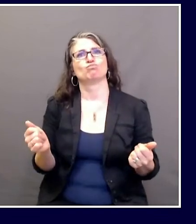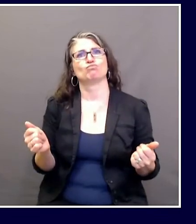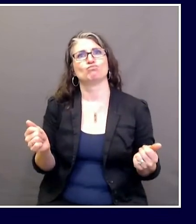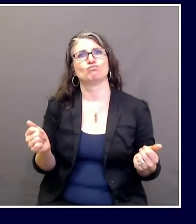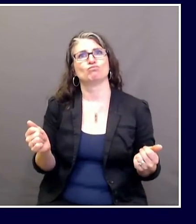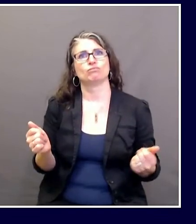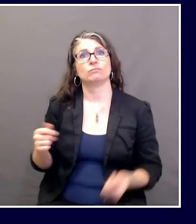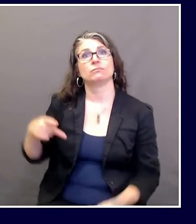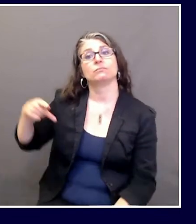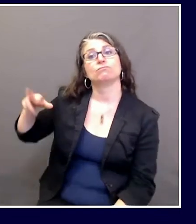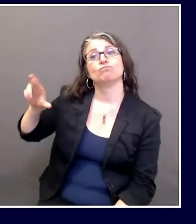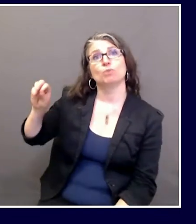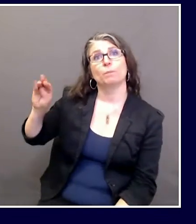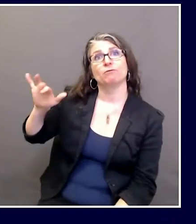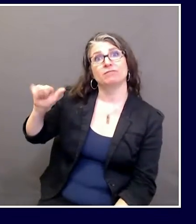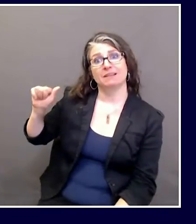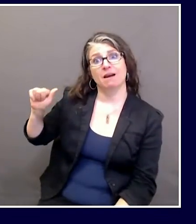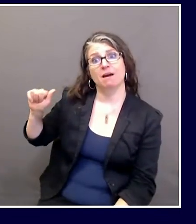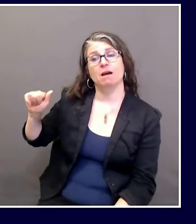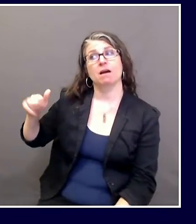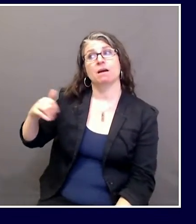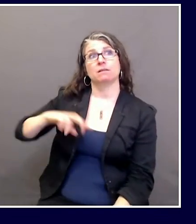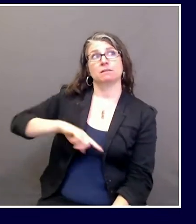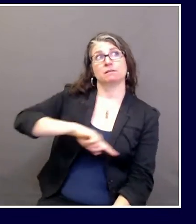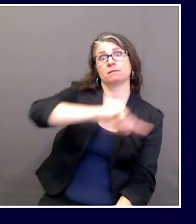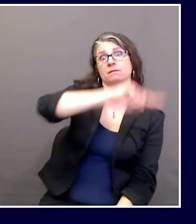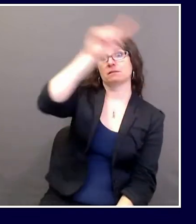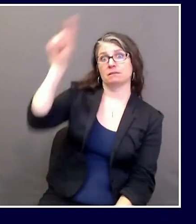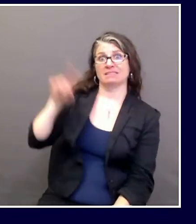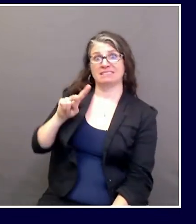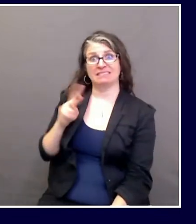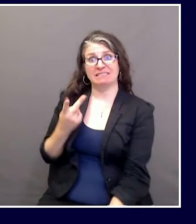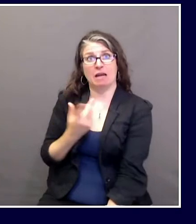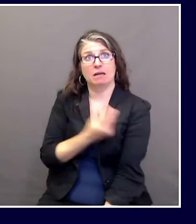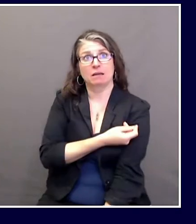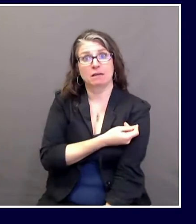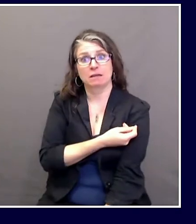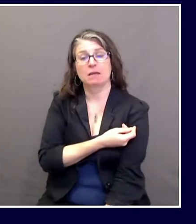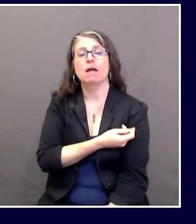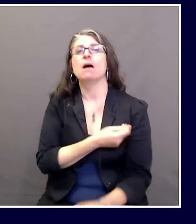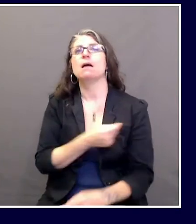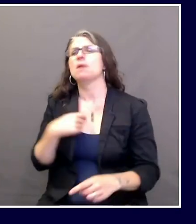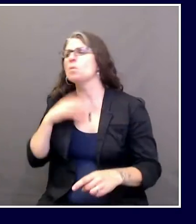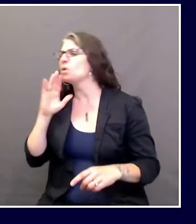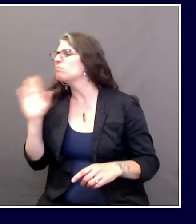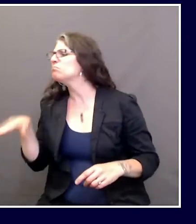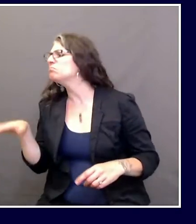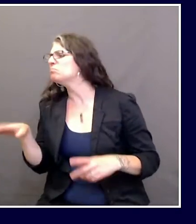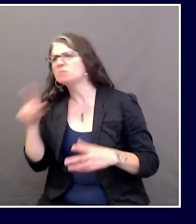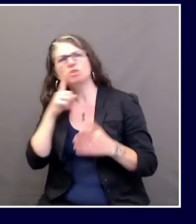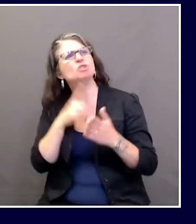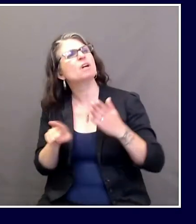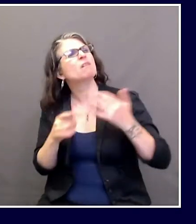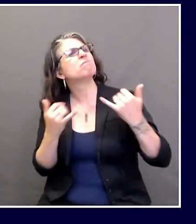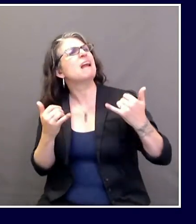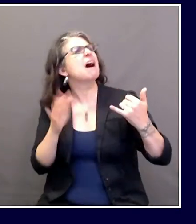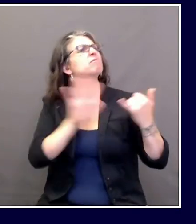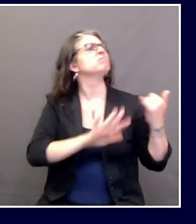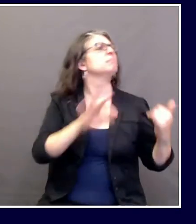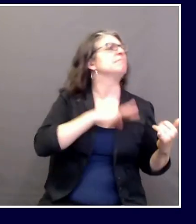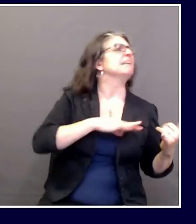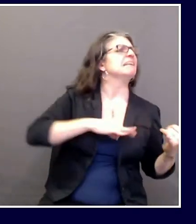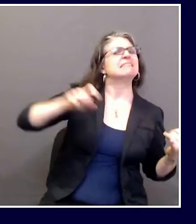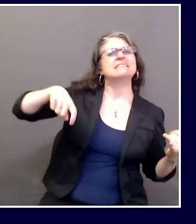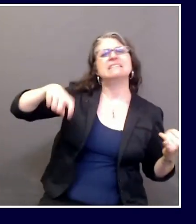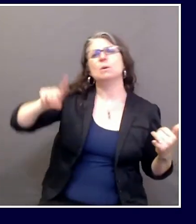throughput. If we can find locations of that nature, then that's where we'll go next. If we can't, well, then we're really proud of the